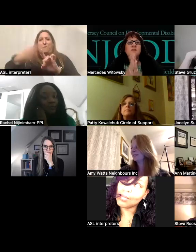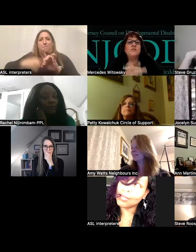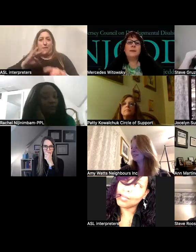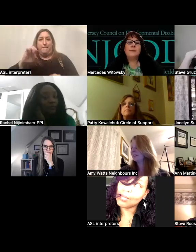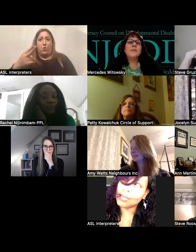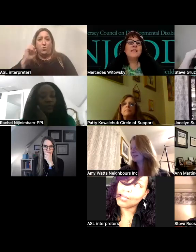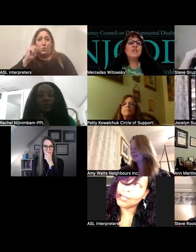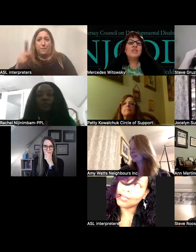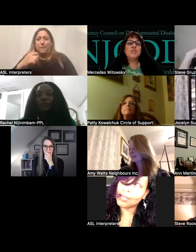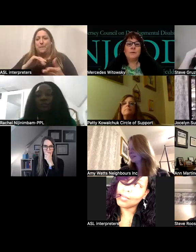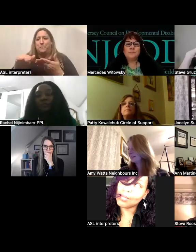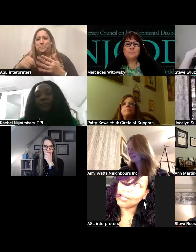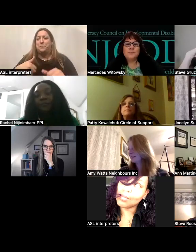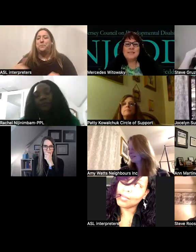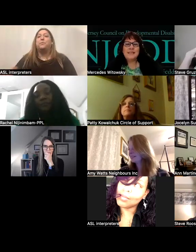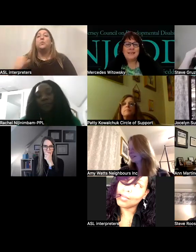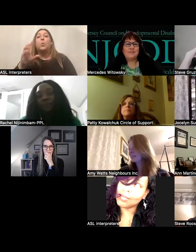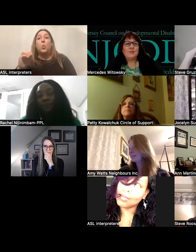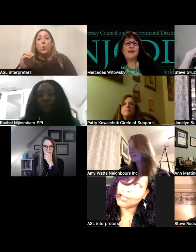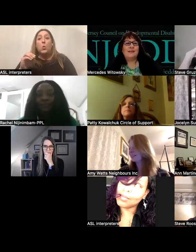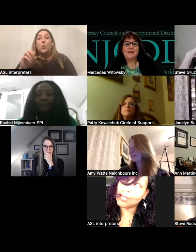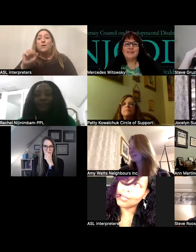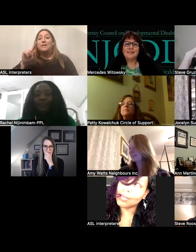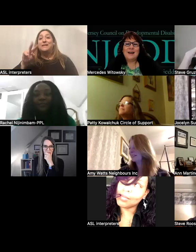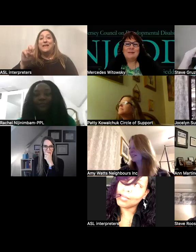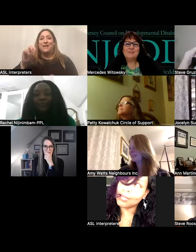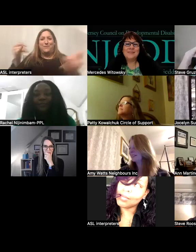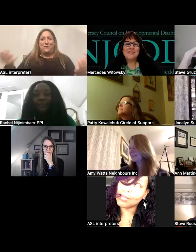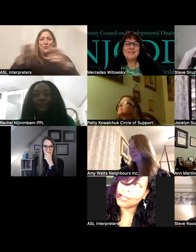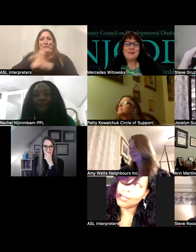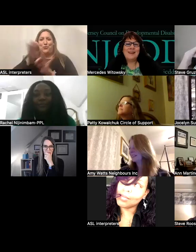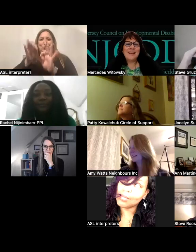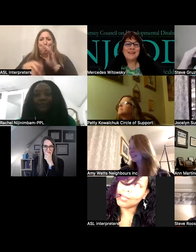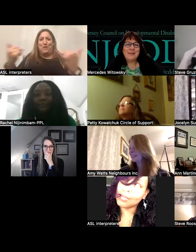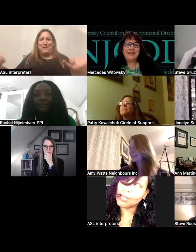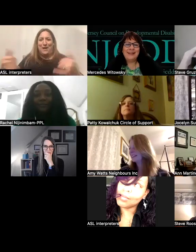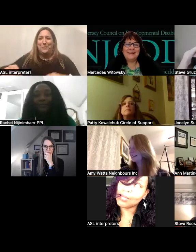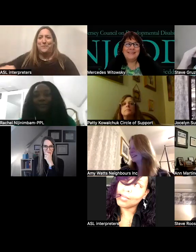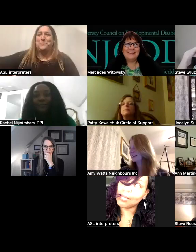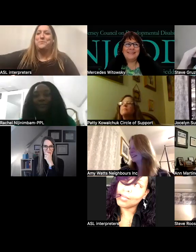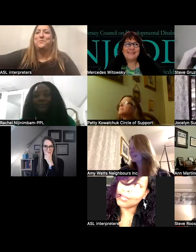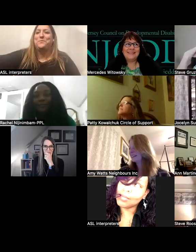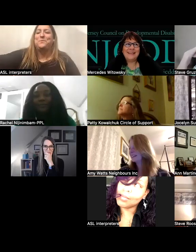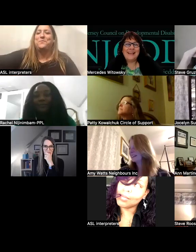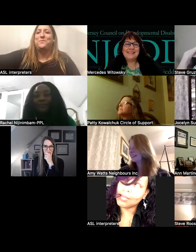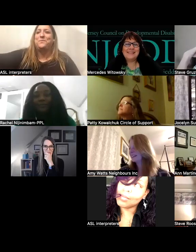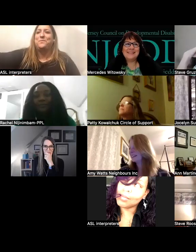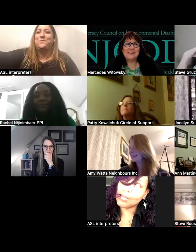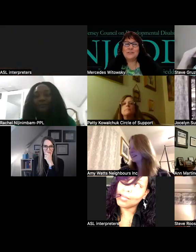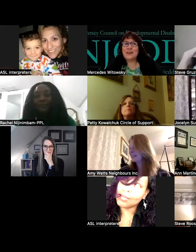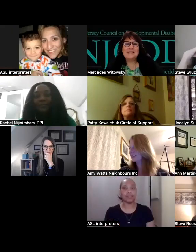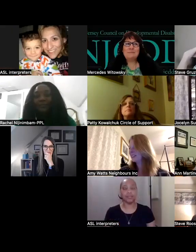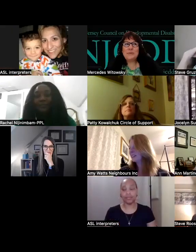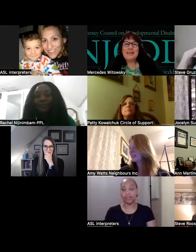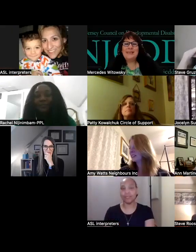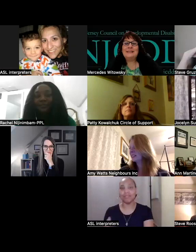Excuse me. So Steve Grislavik, somebody that I got to meet at a self